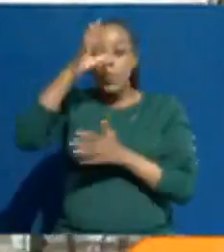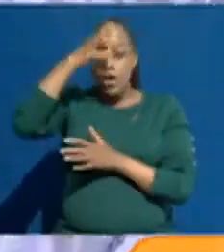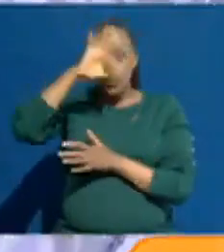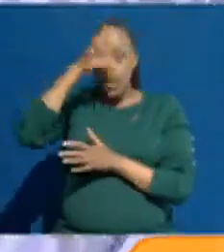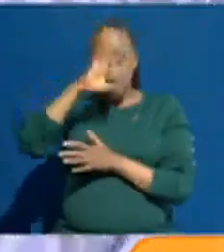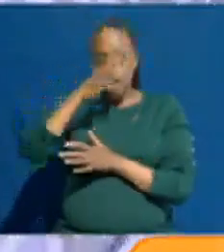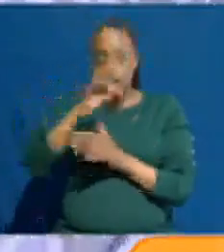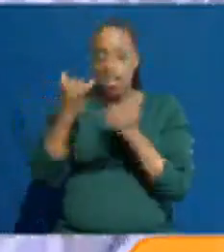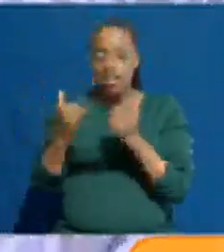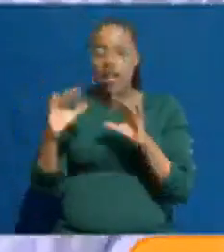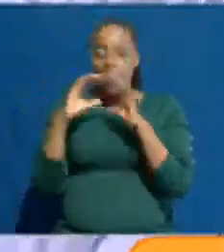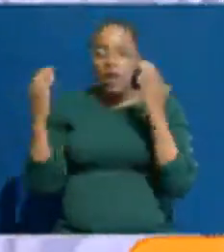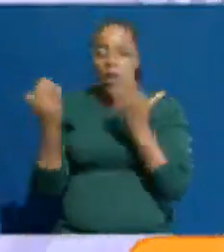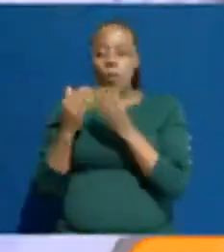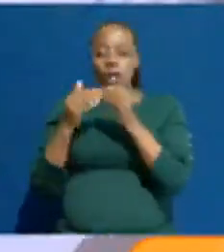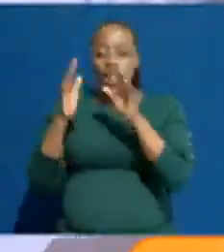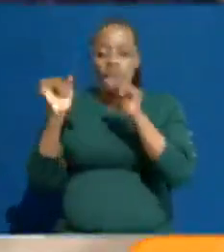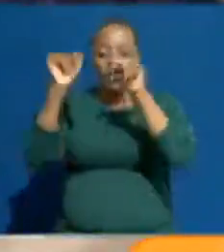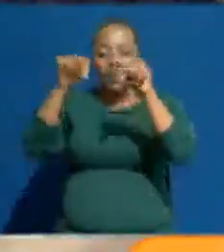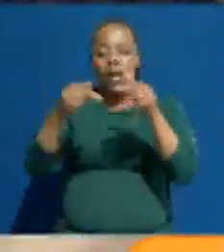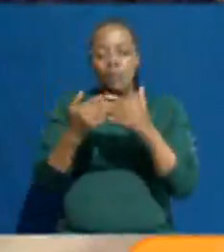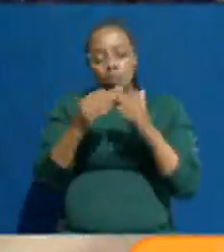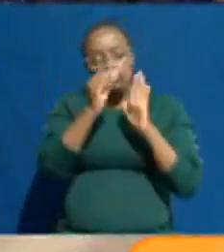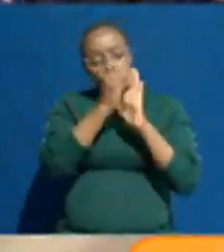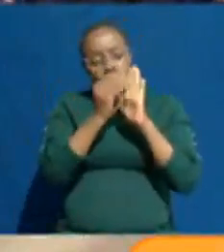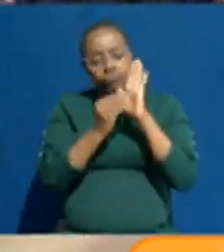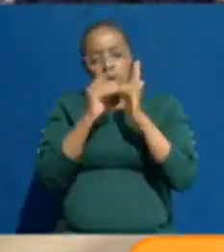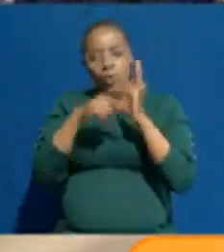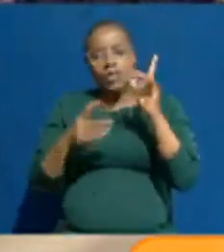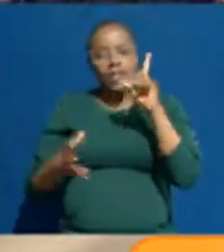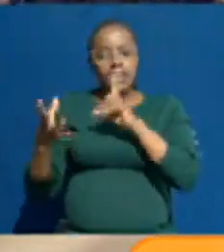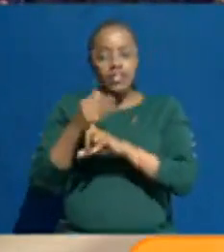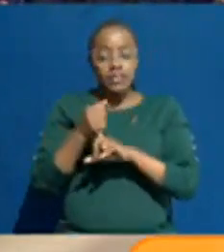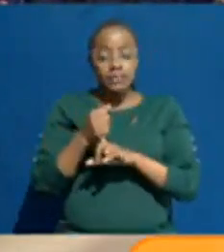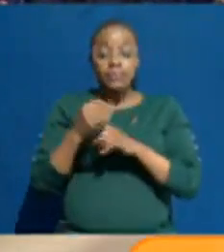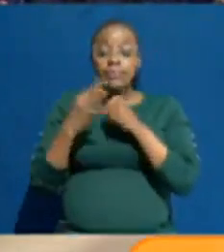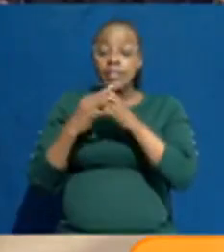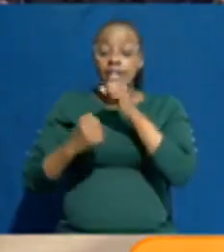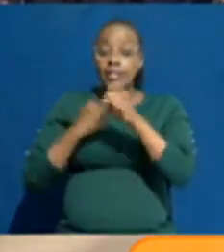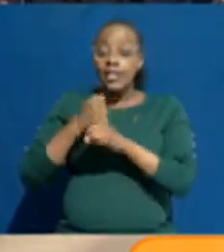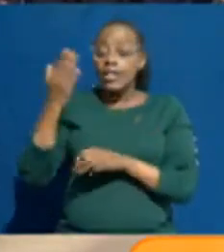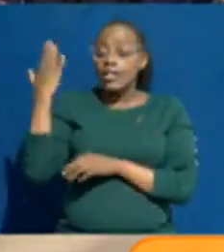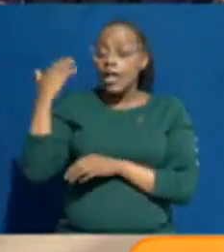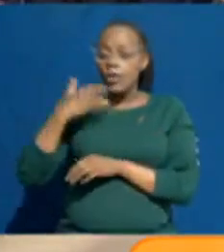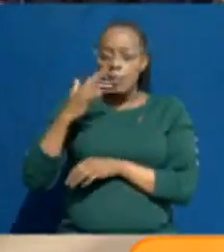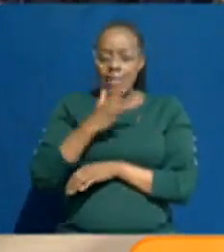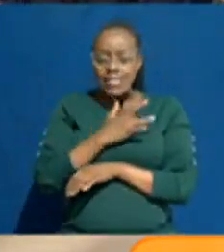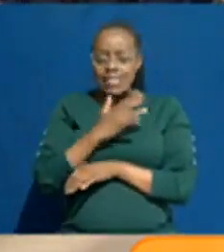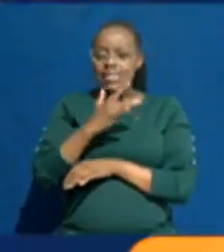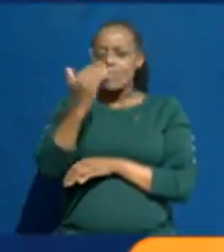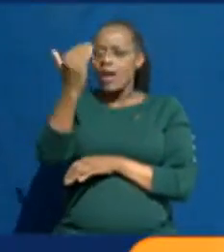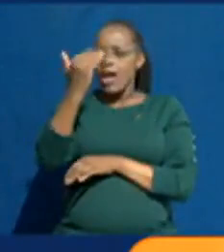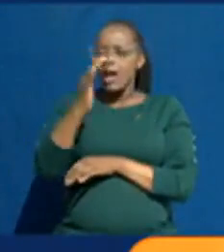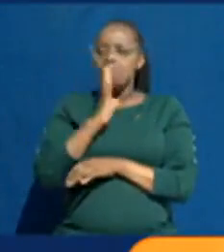and now world leaders are here to take stock. 8 years ago, I was most touched to be asked to speak at